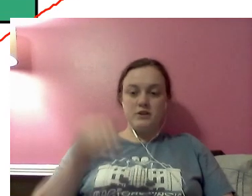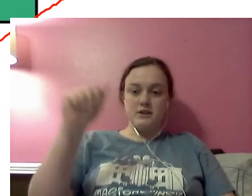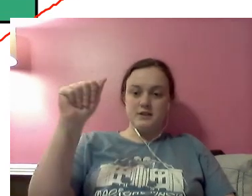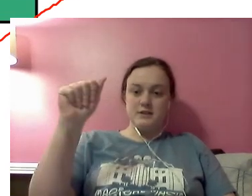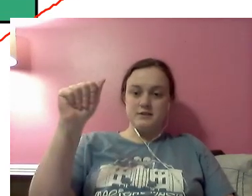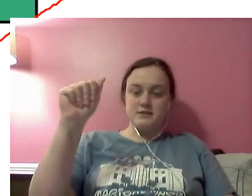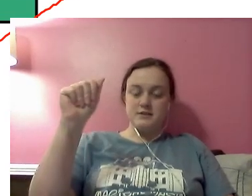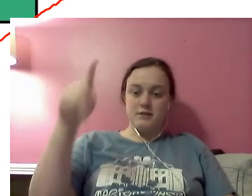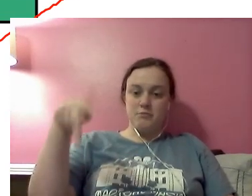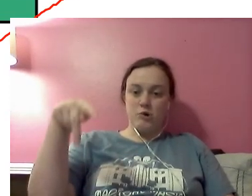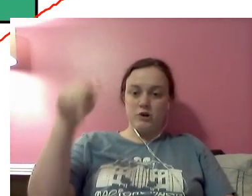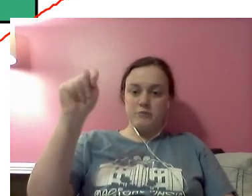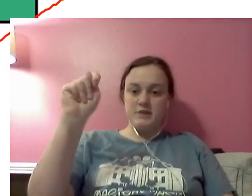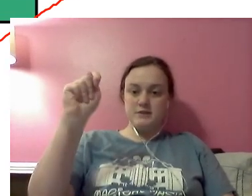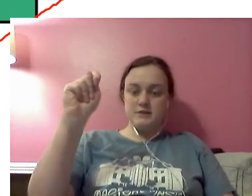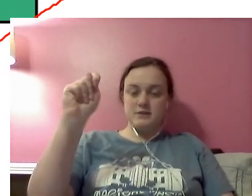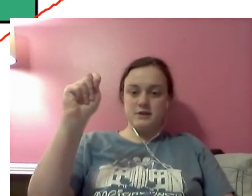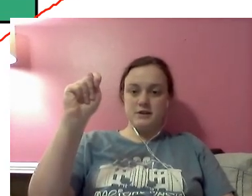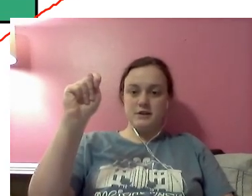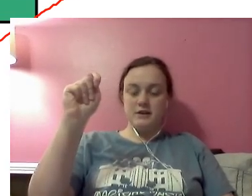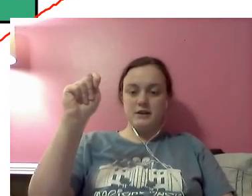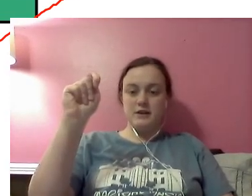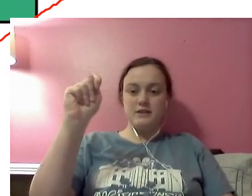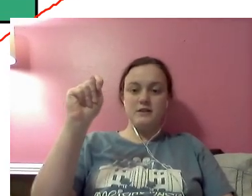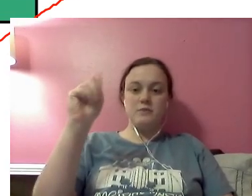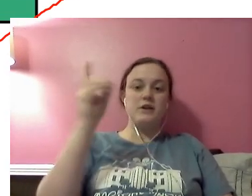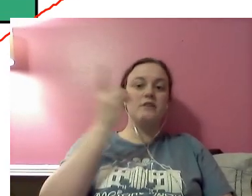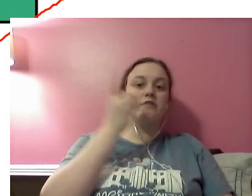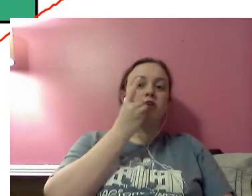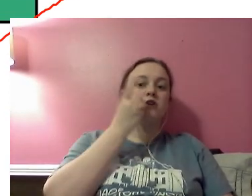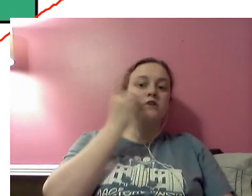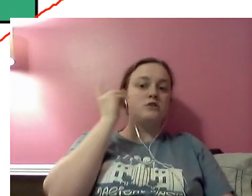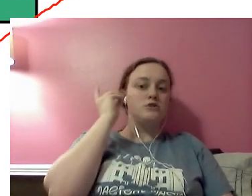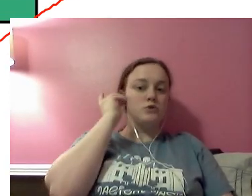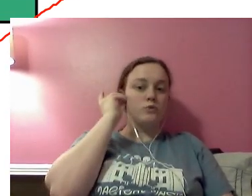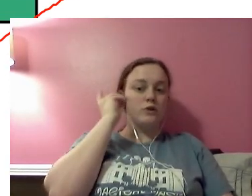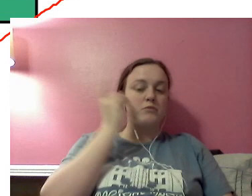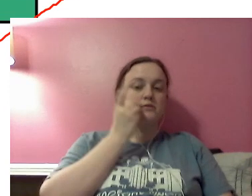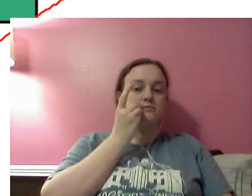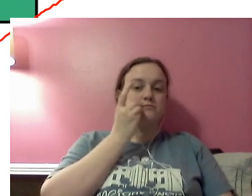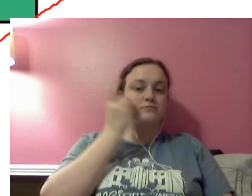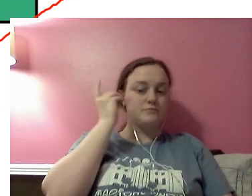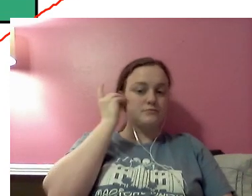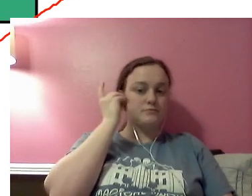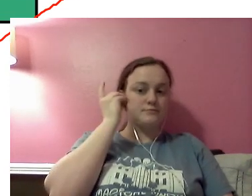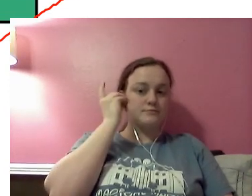one is apartment, and then we have dorm.